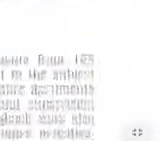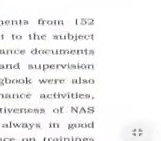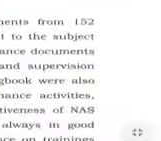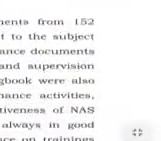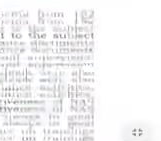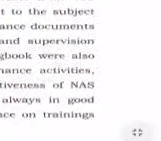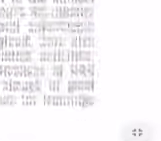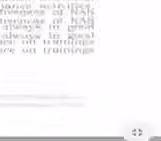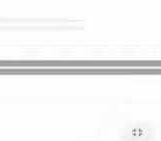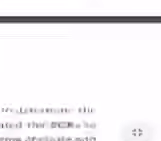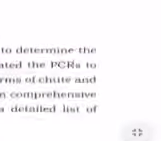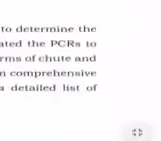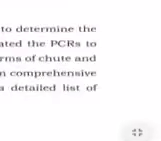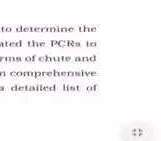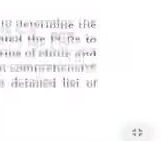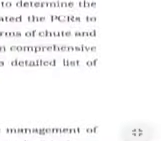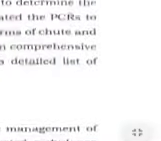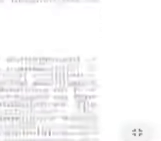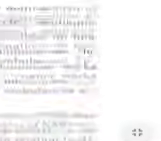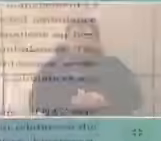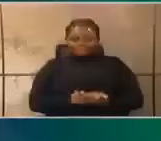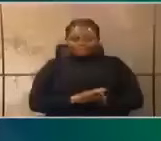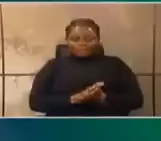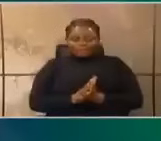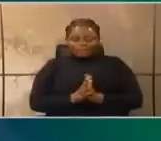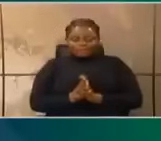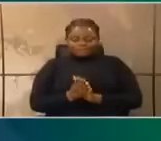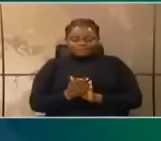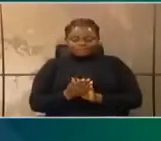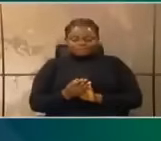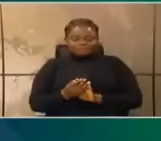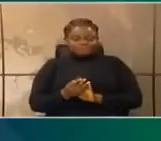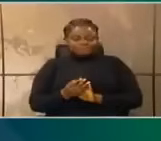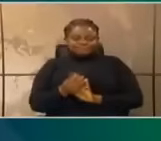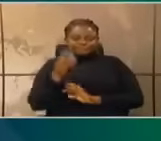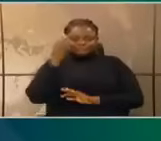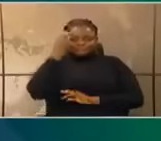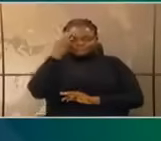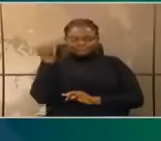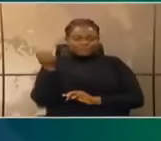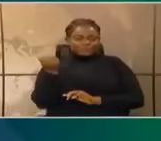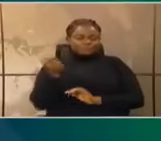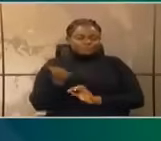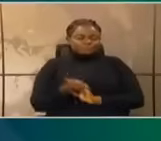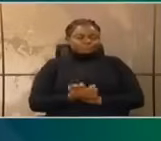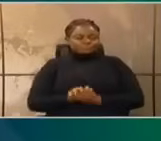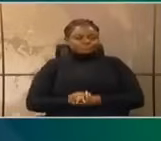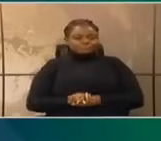police ayi fi suru kwa na me bu kwa nsan fu mo enye no no ade.